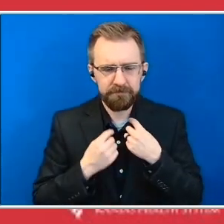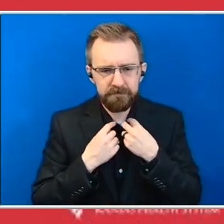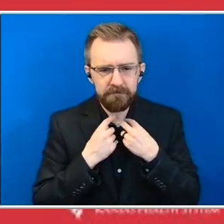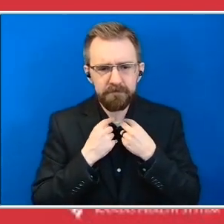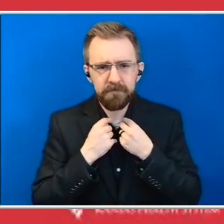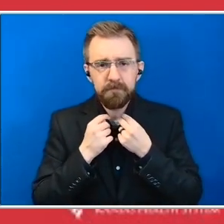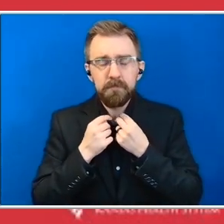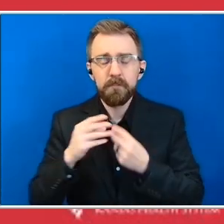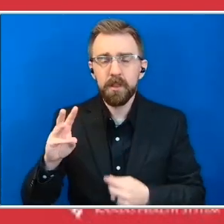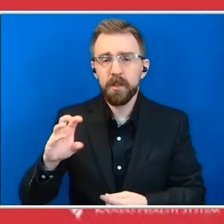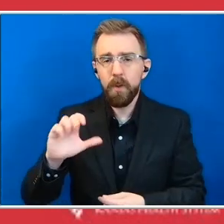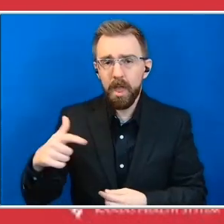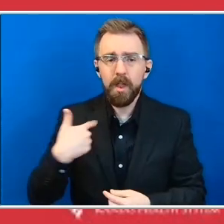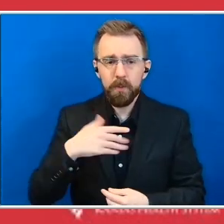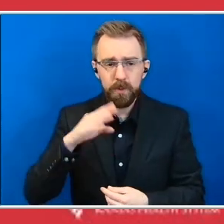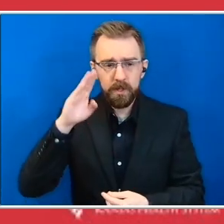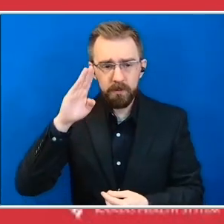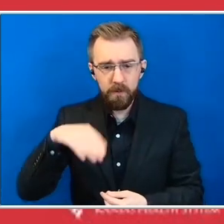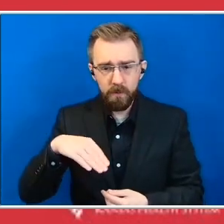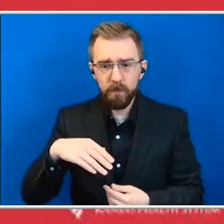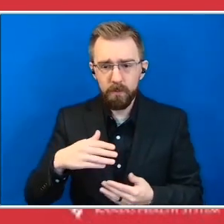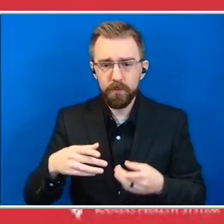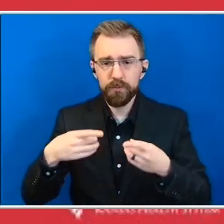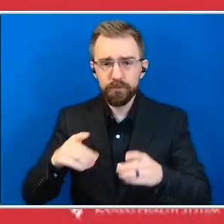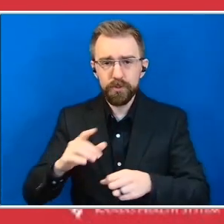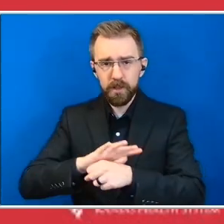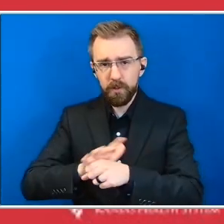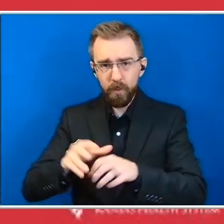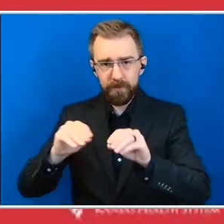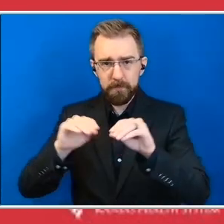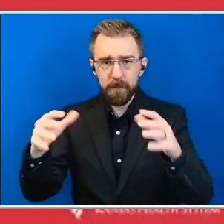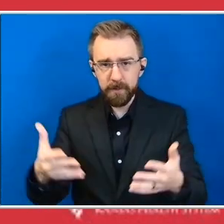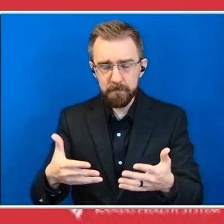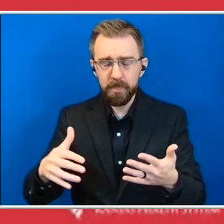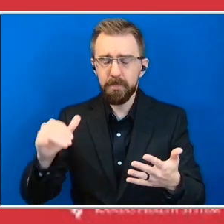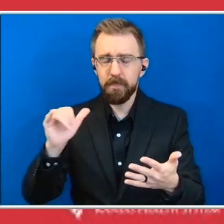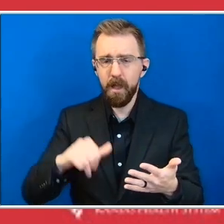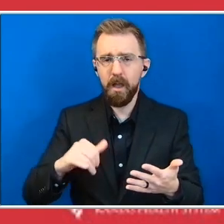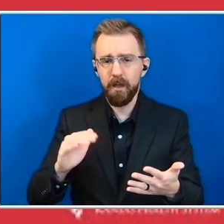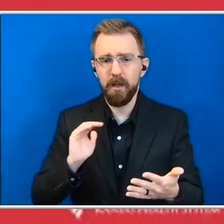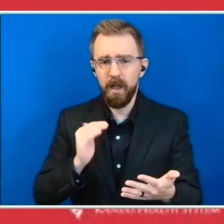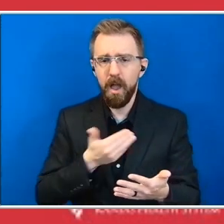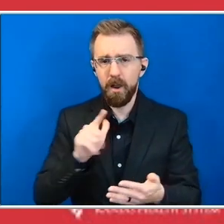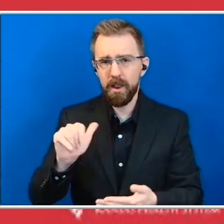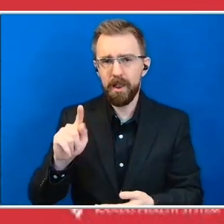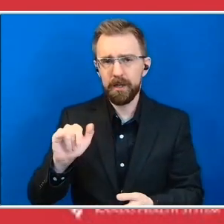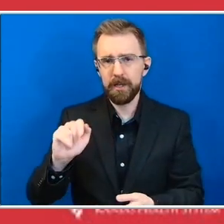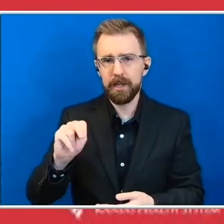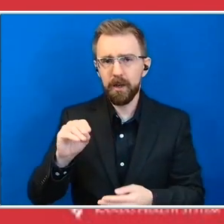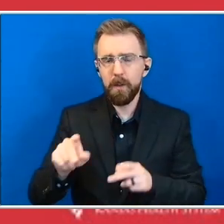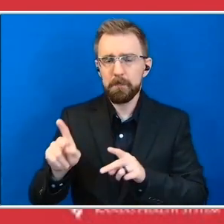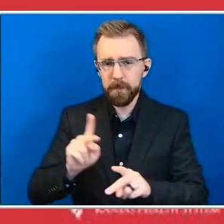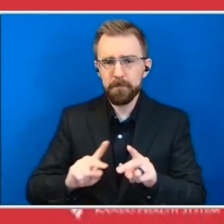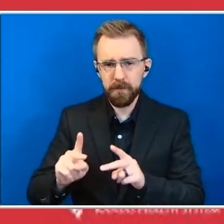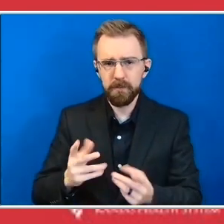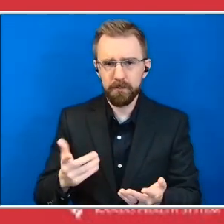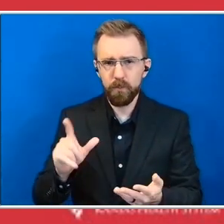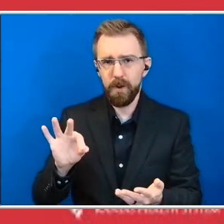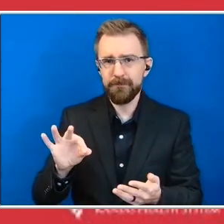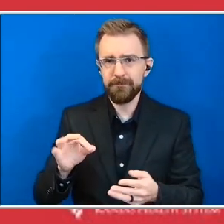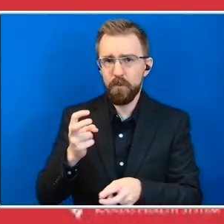Well, we know during the COVID pandemic that our Latino populations were one of the hardest